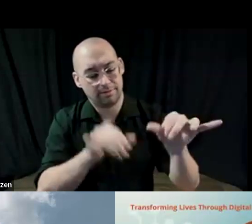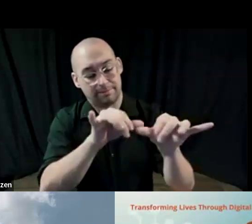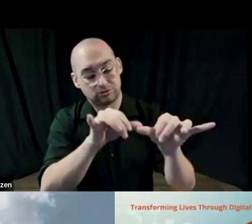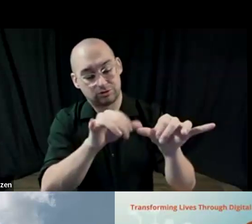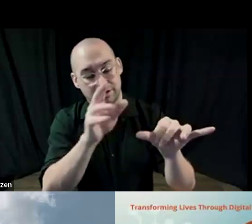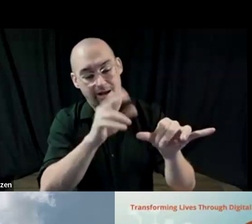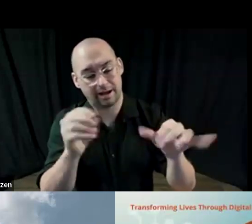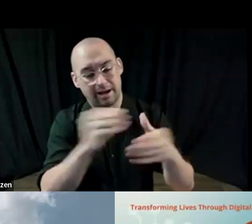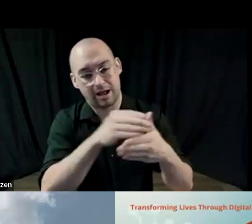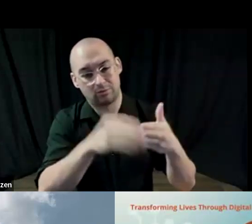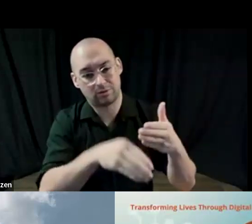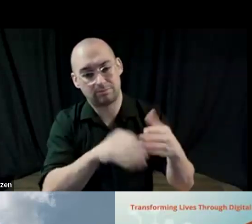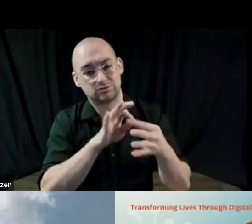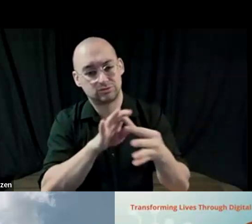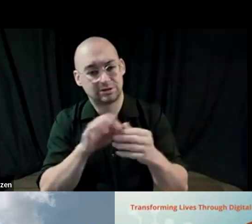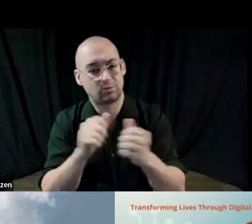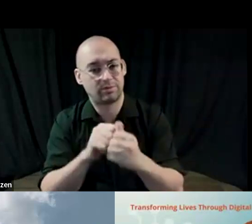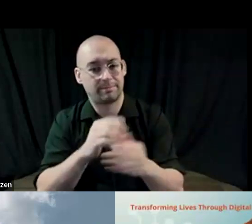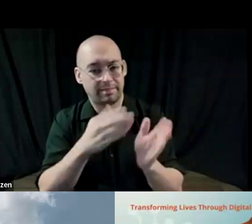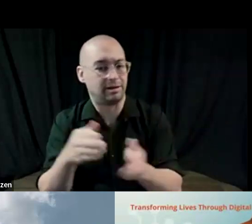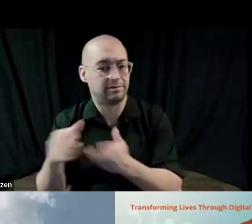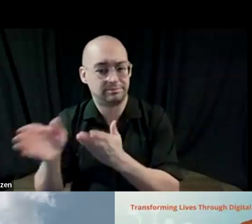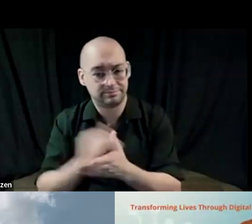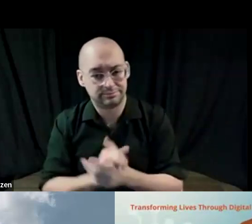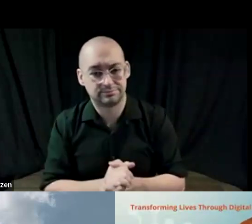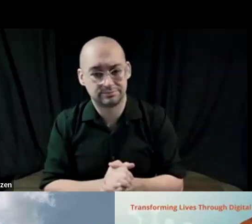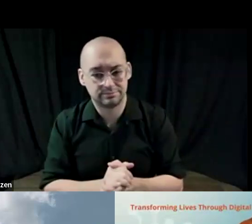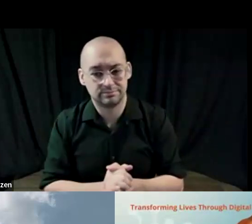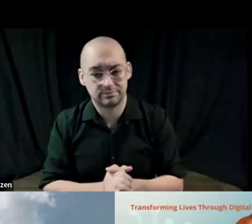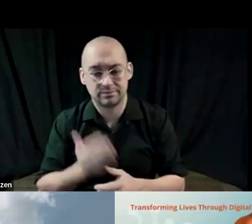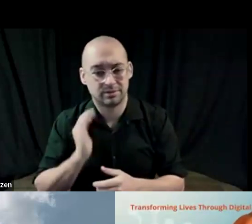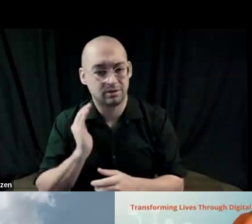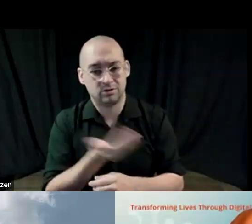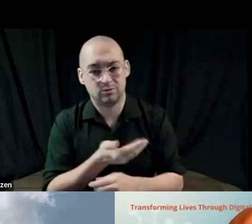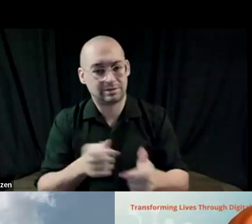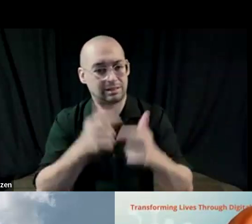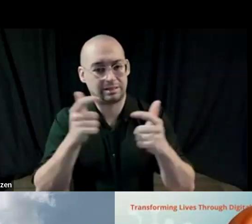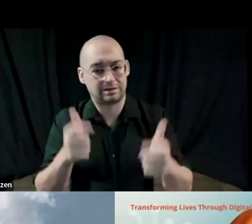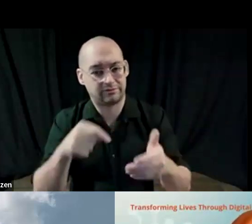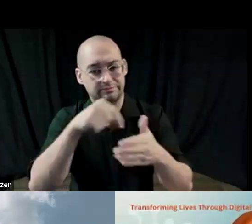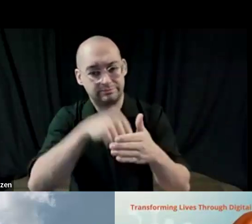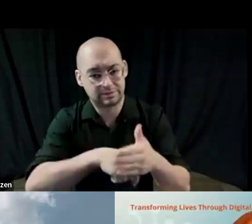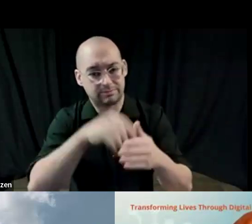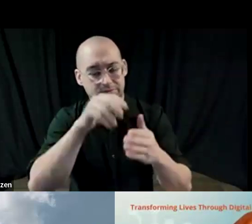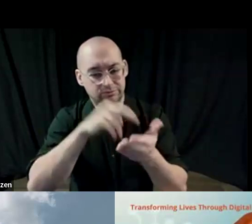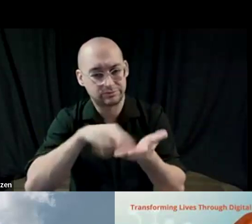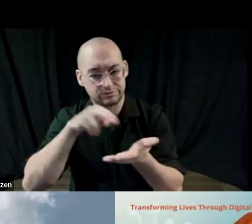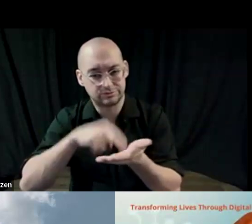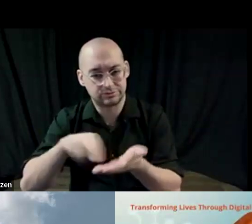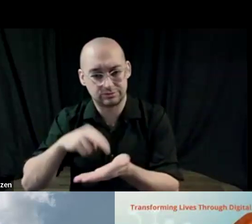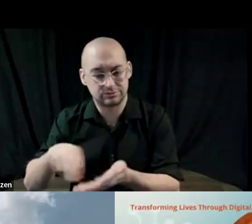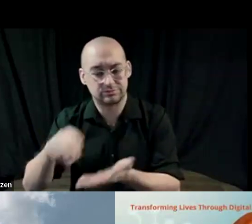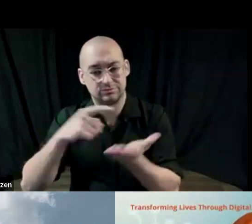outcomes associated with the plan. And so we've done extensive, market research and negotiations